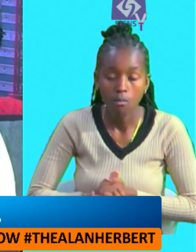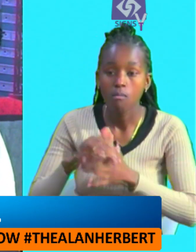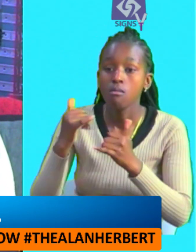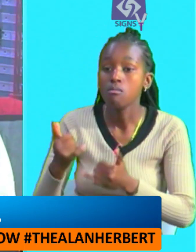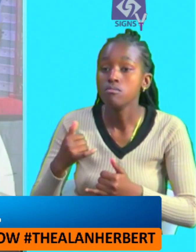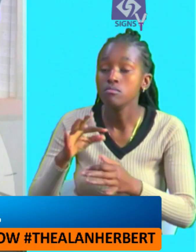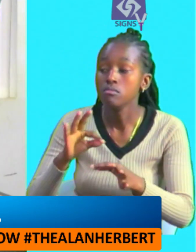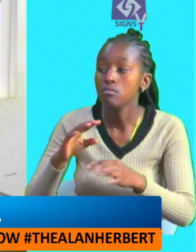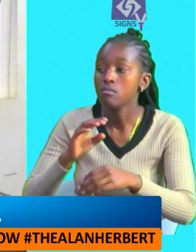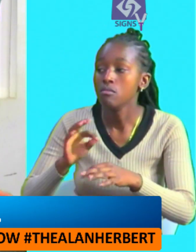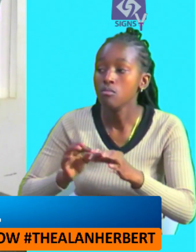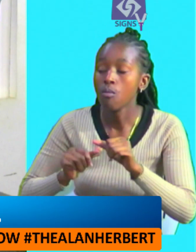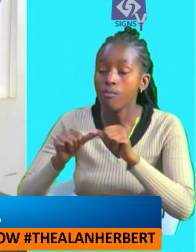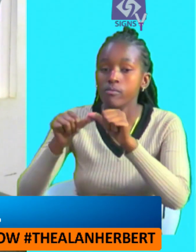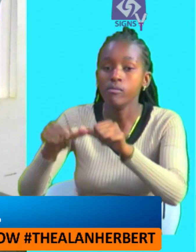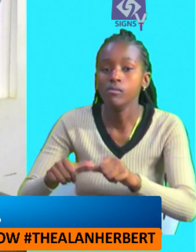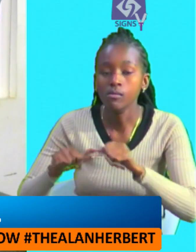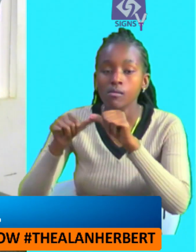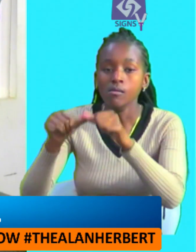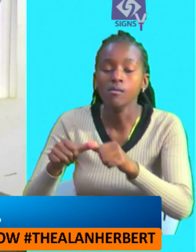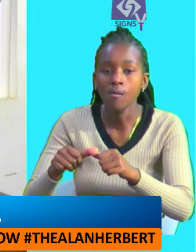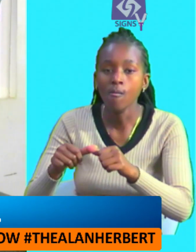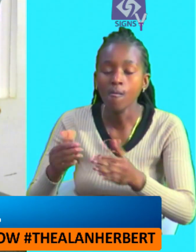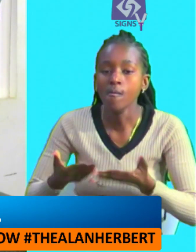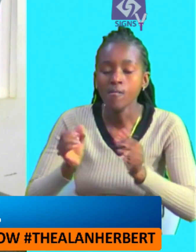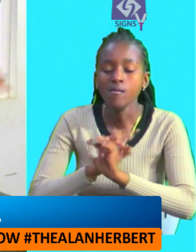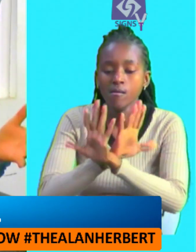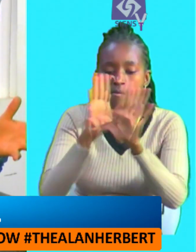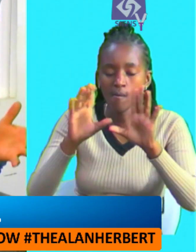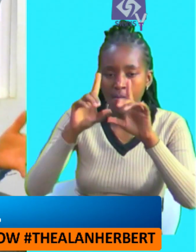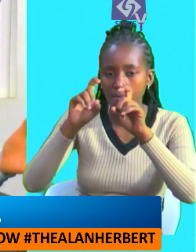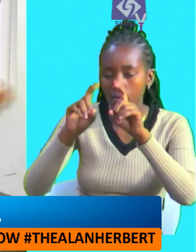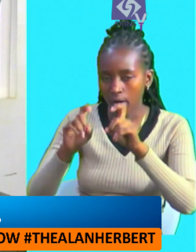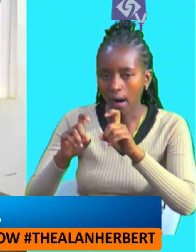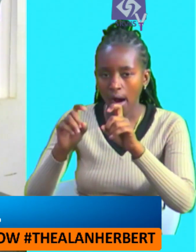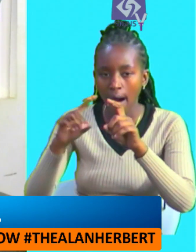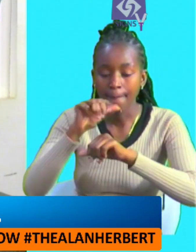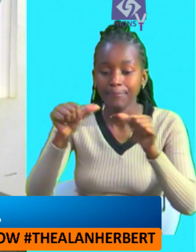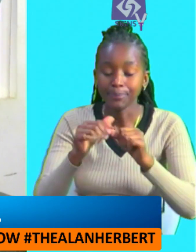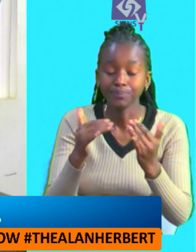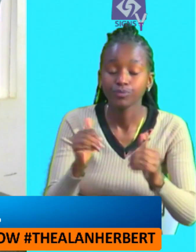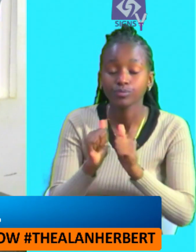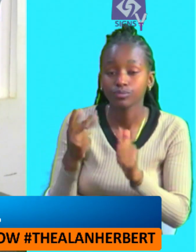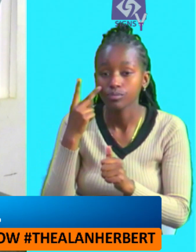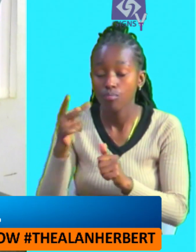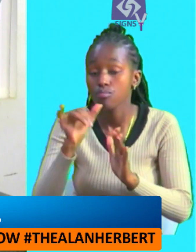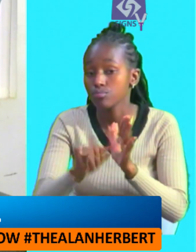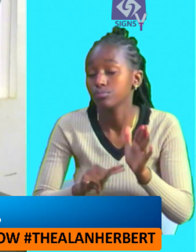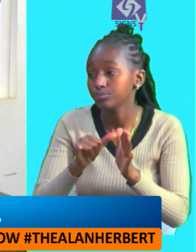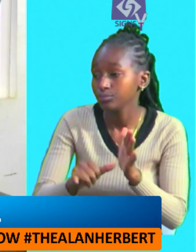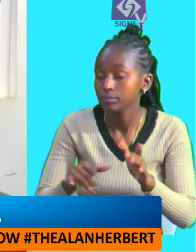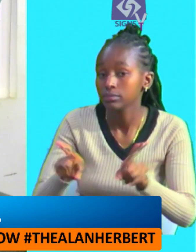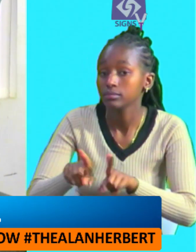sort of give you a clear picture of what you see on YouTube and then those guys that you see you